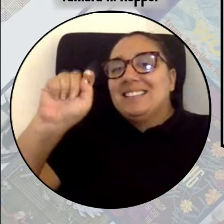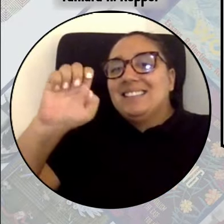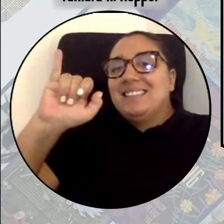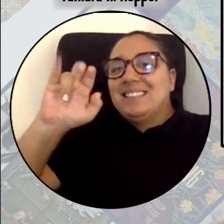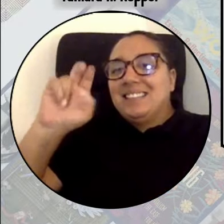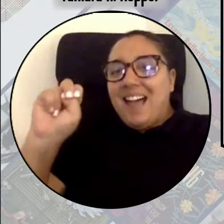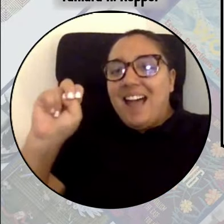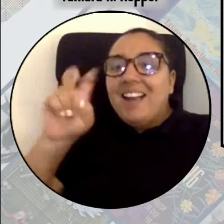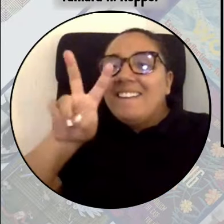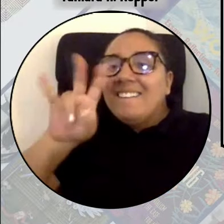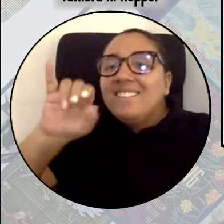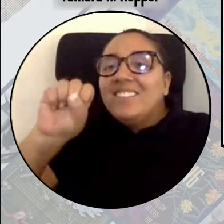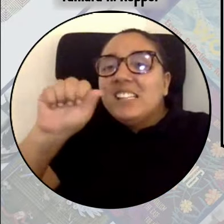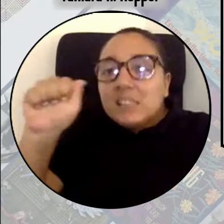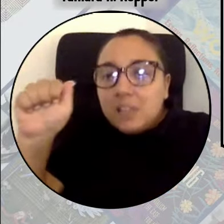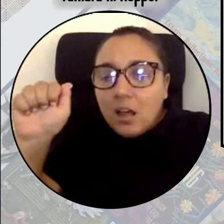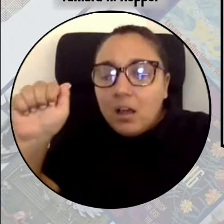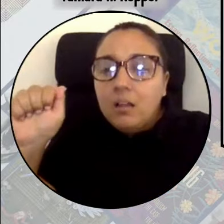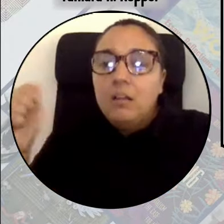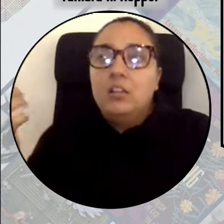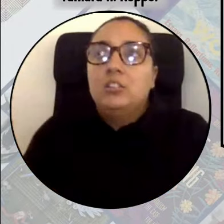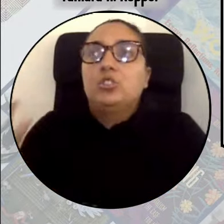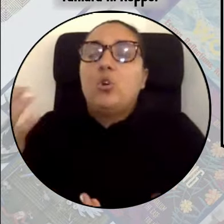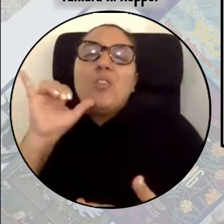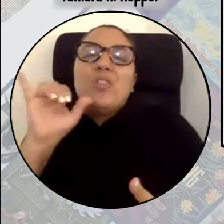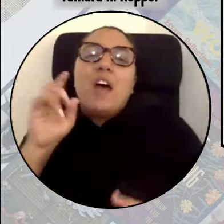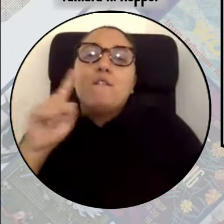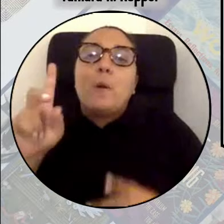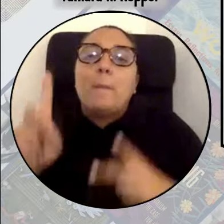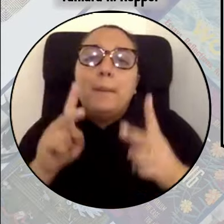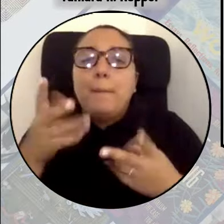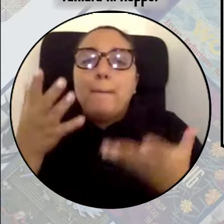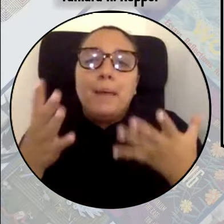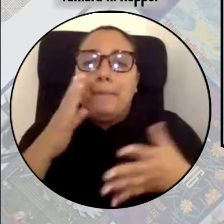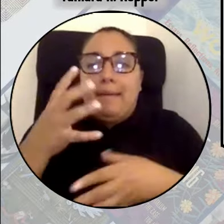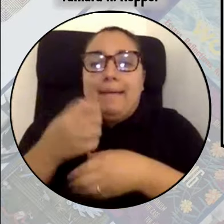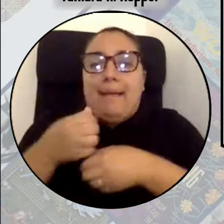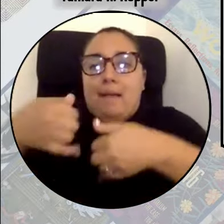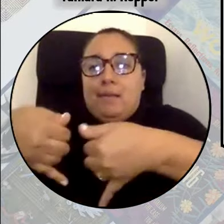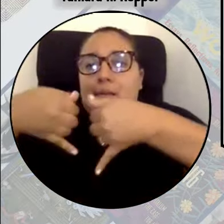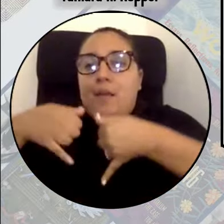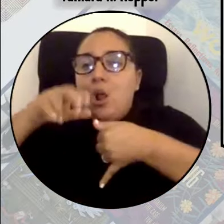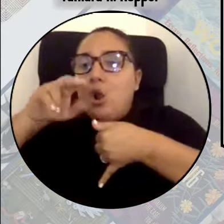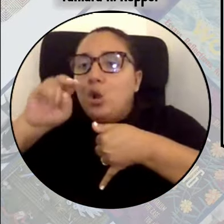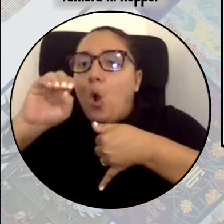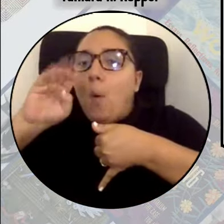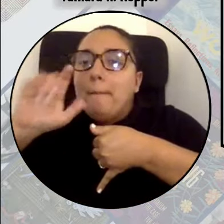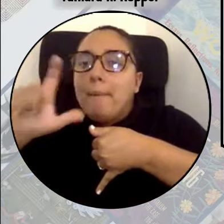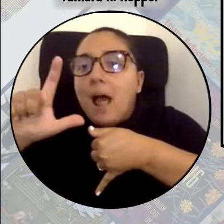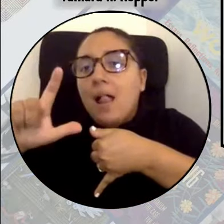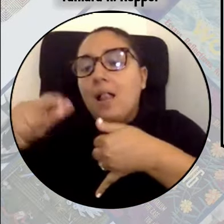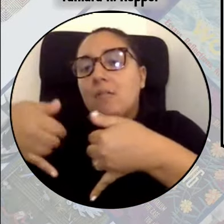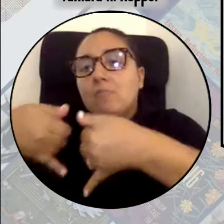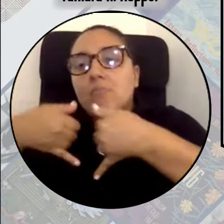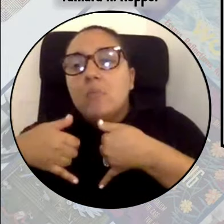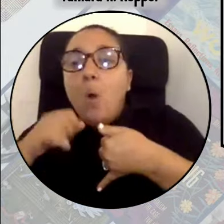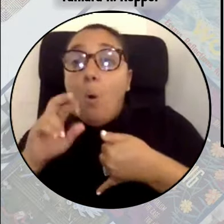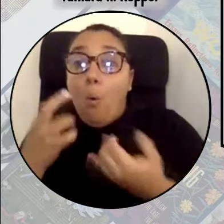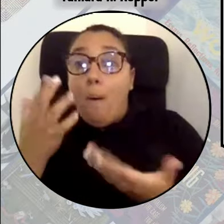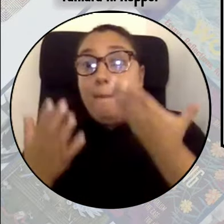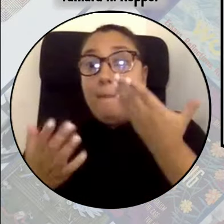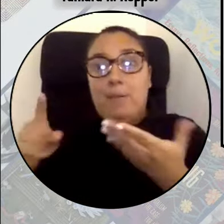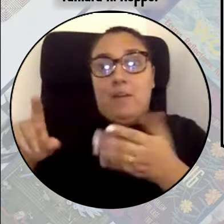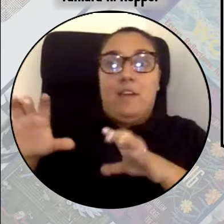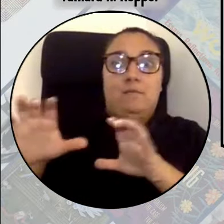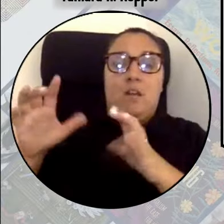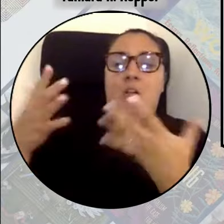usually are like Nobel Prize winners or people who have like done, you know, what are seen as kind of major accomplishments in their industry.